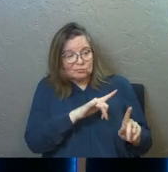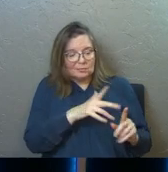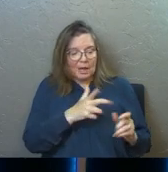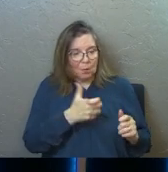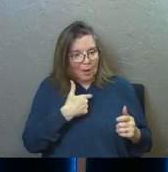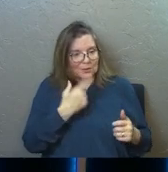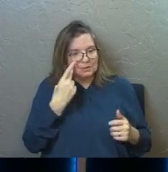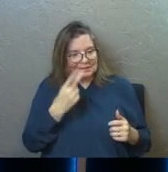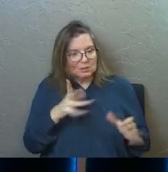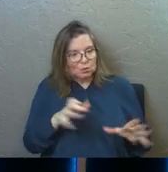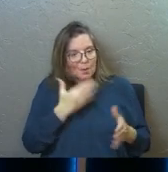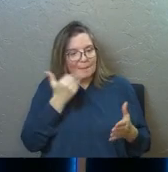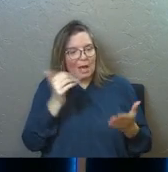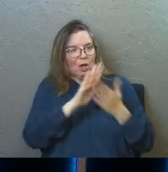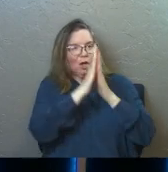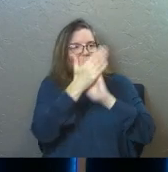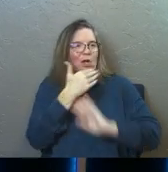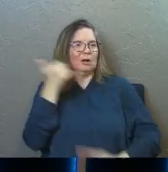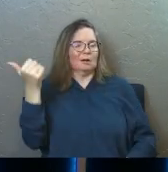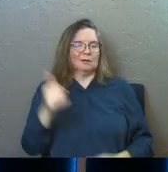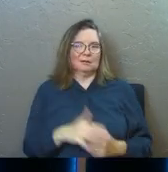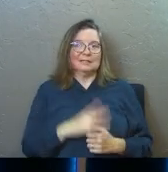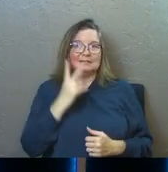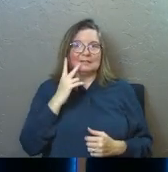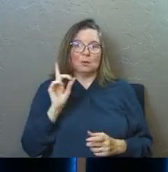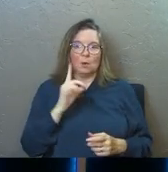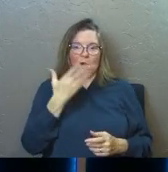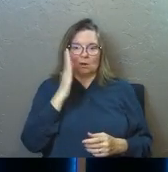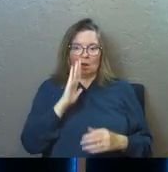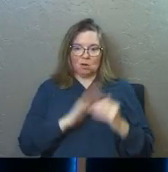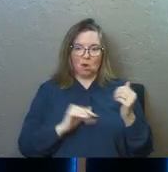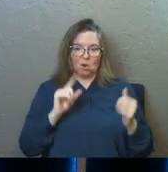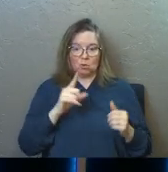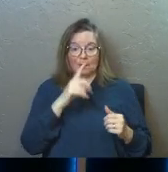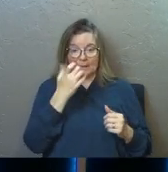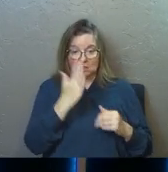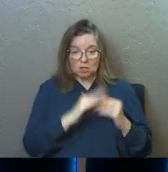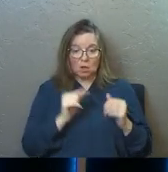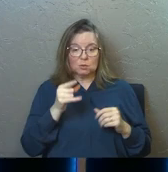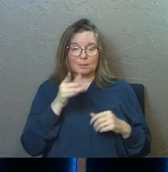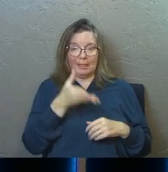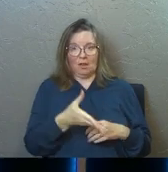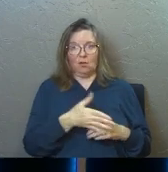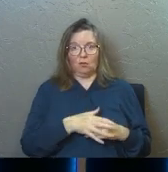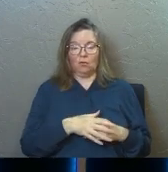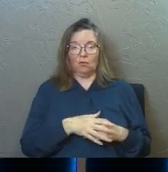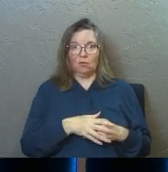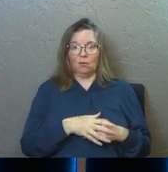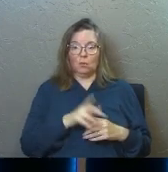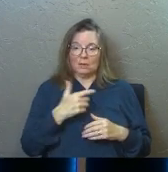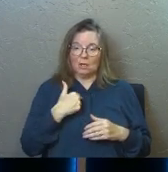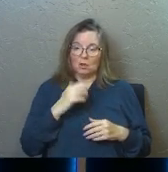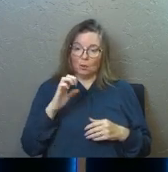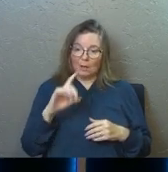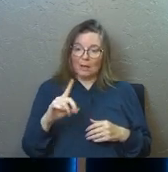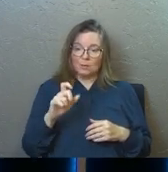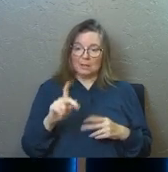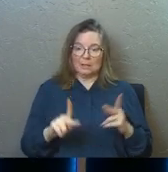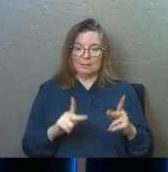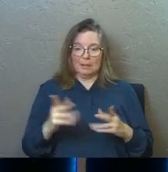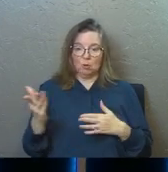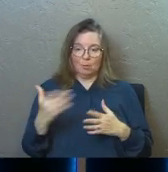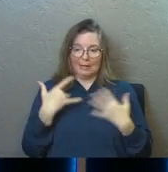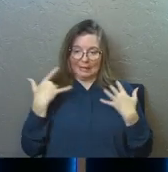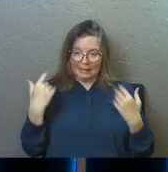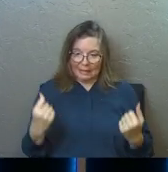down. I want to see you do better. I want to see you be where God has called you to be, because he's called you to be there. We need those Eds. We need those people